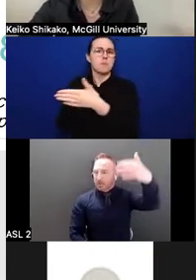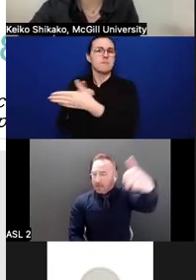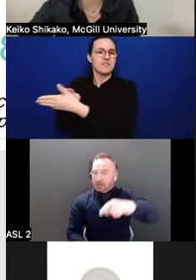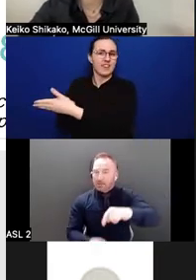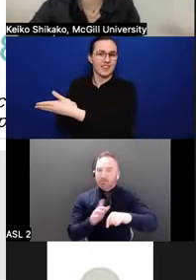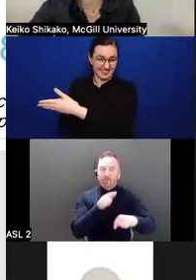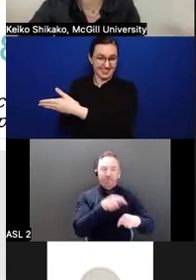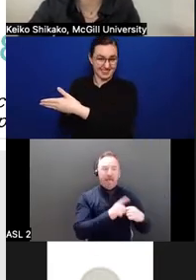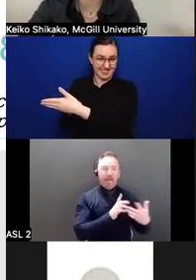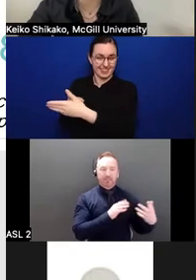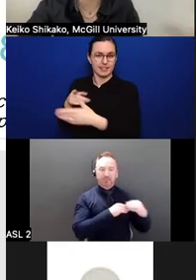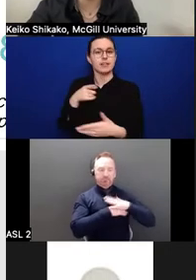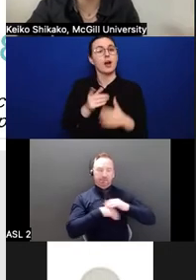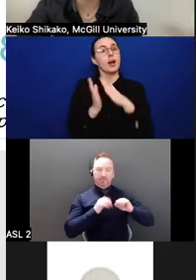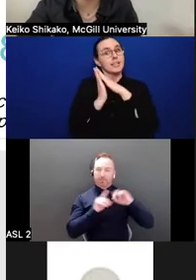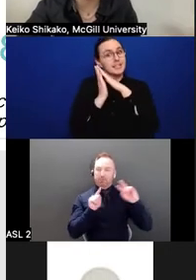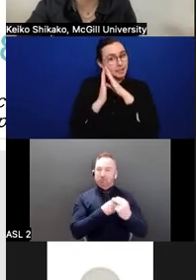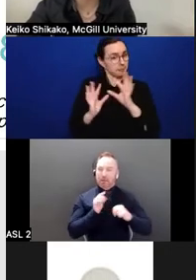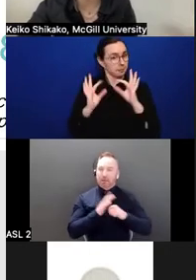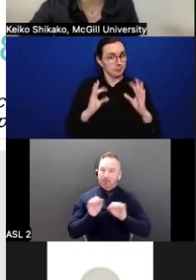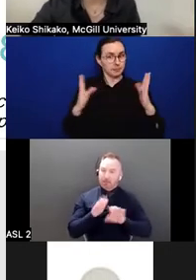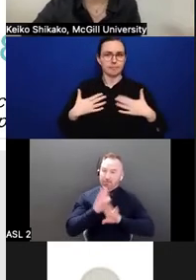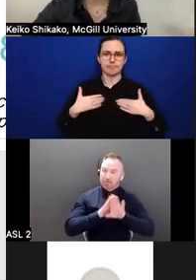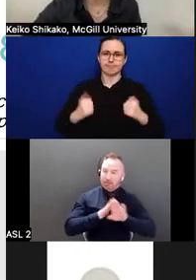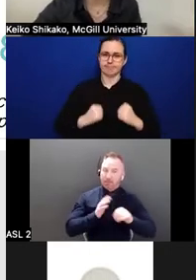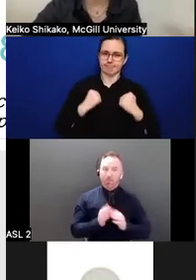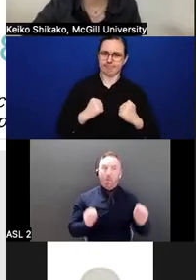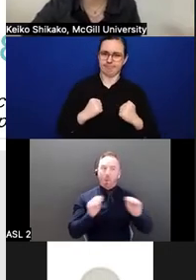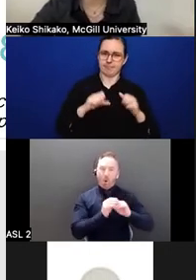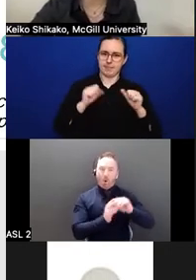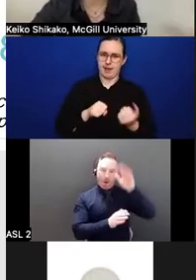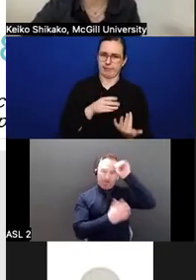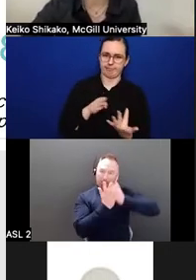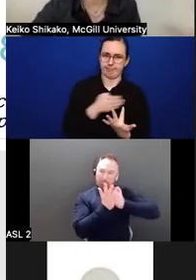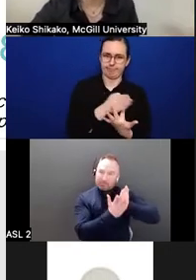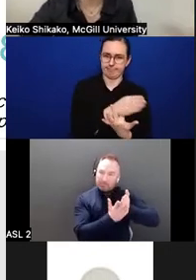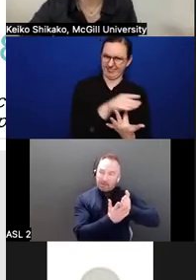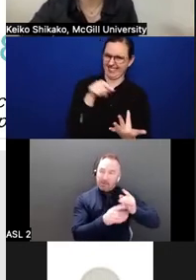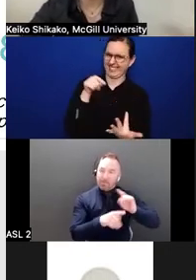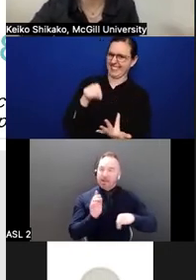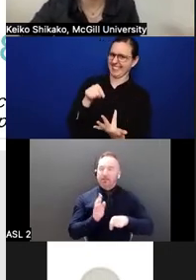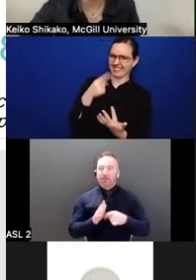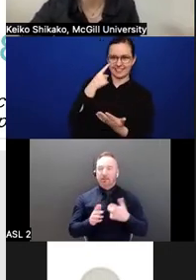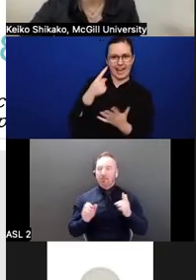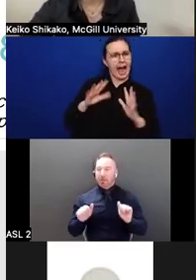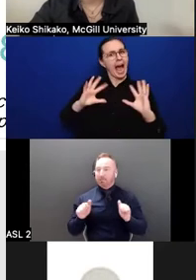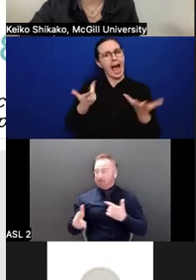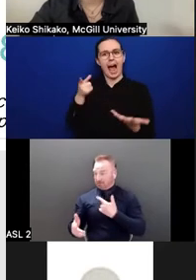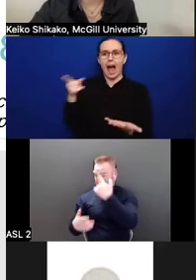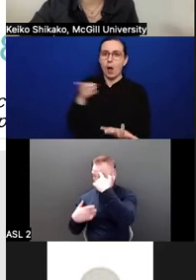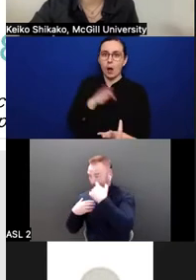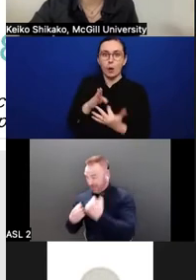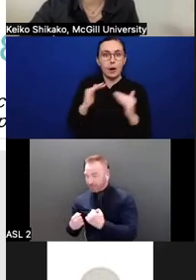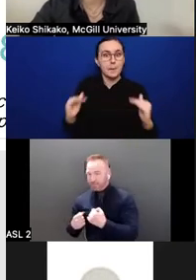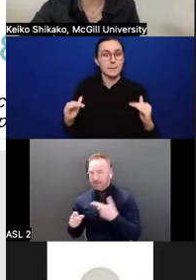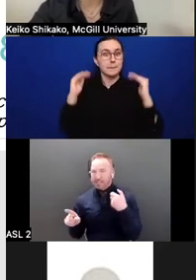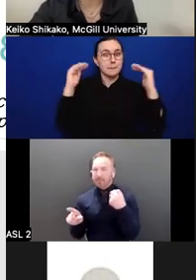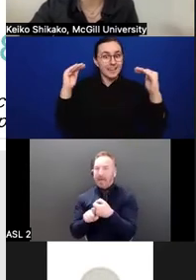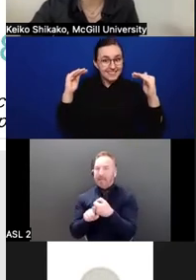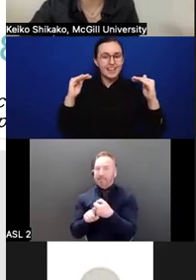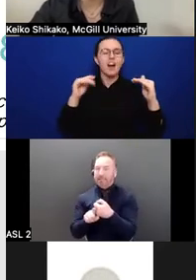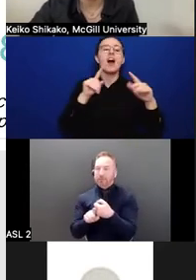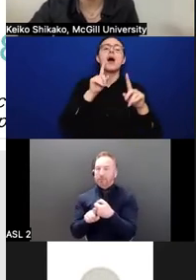of possible developing more resilience, but also having consequences for mental health. And that